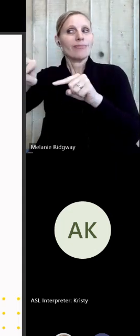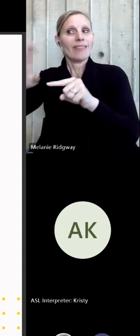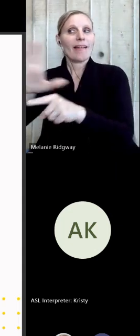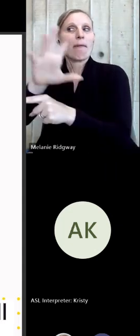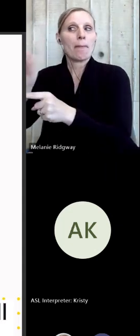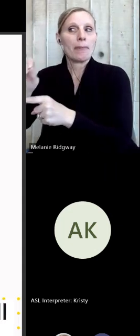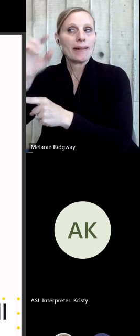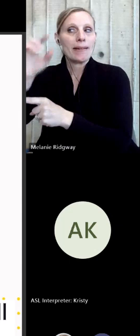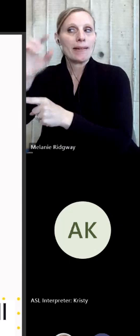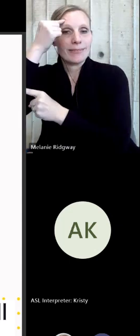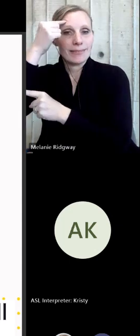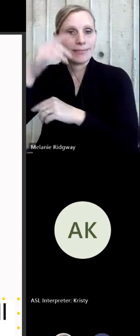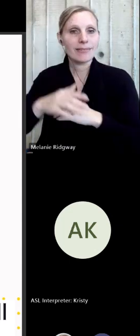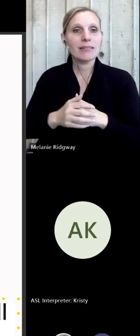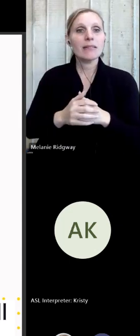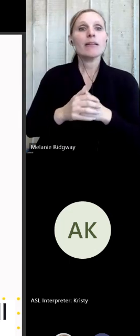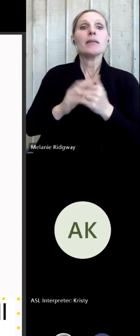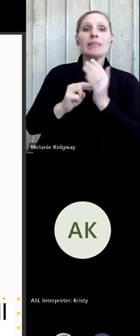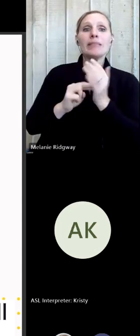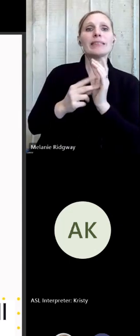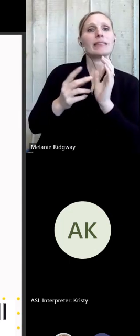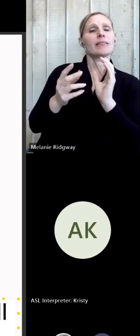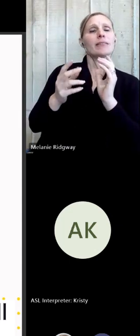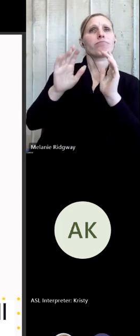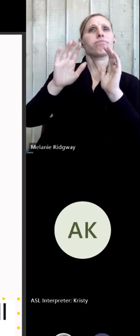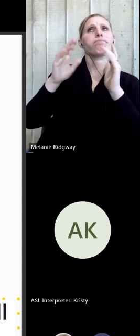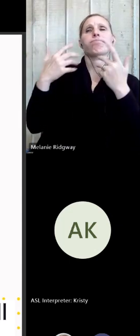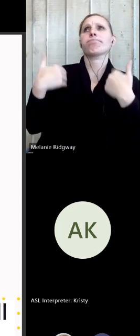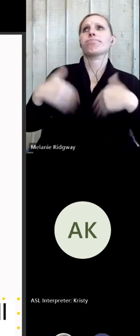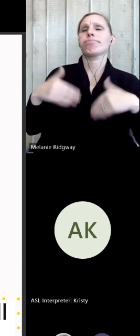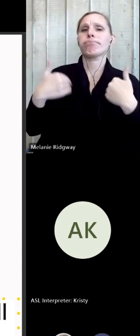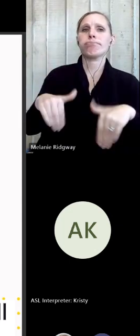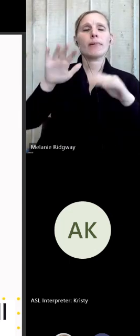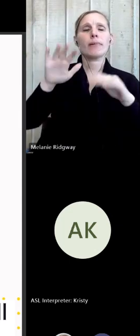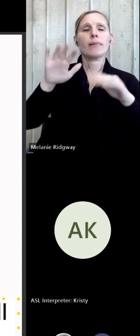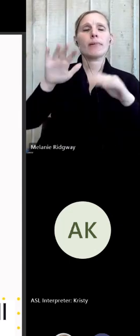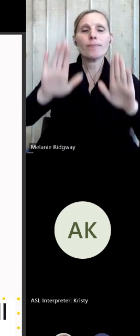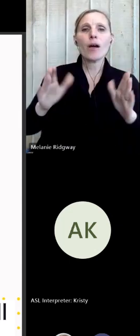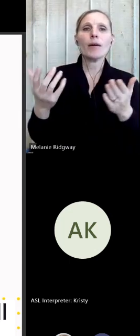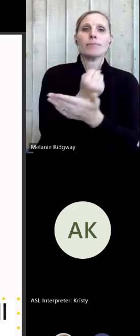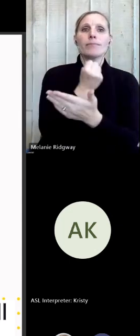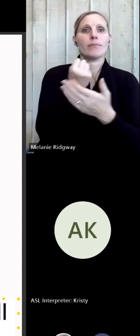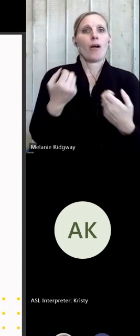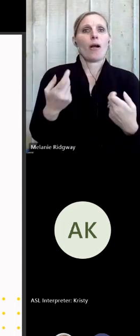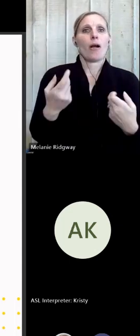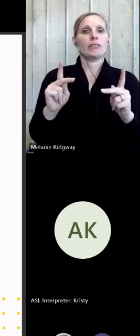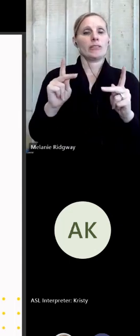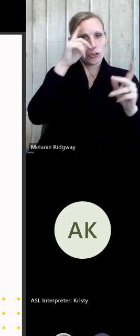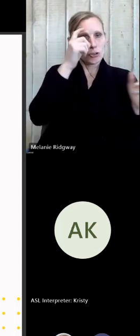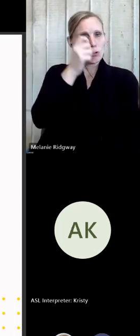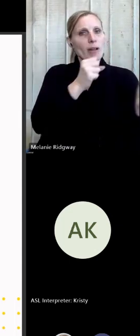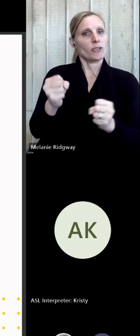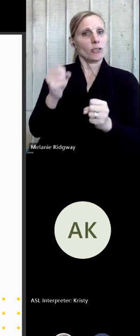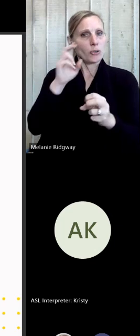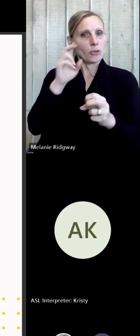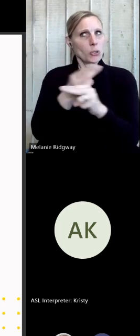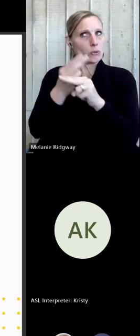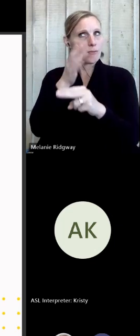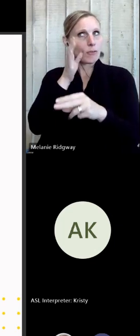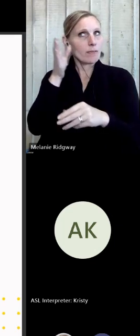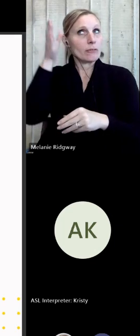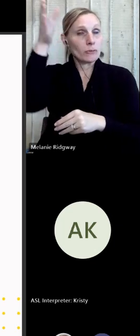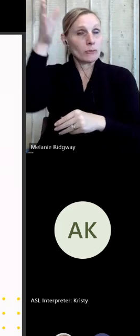information. So it's a wonderful strategy that I hope you will use. Please forward.